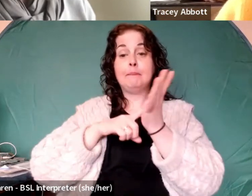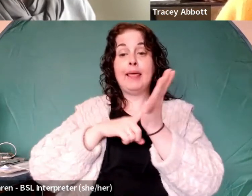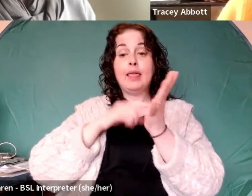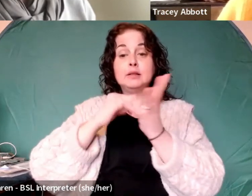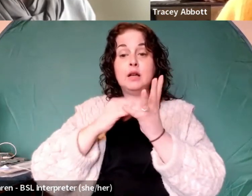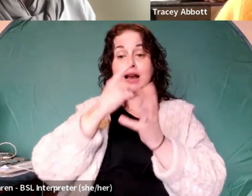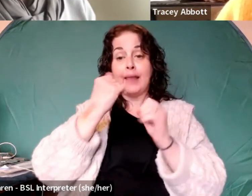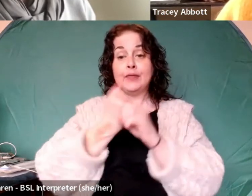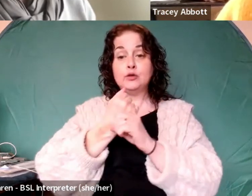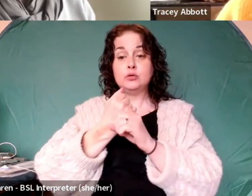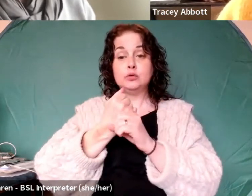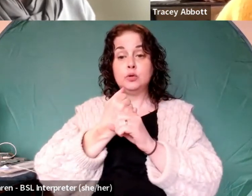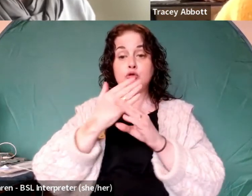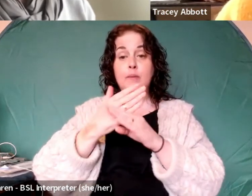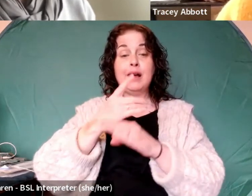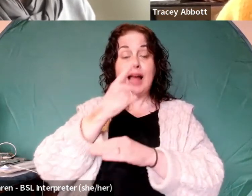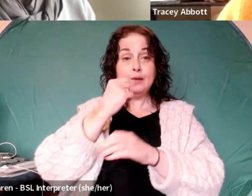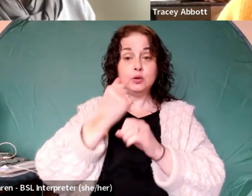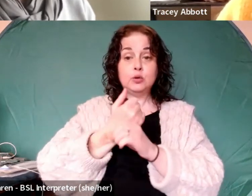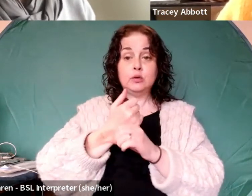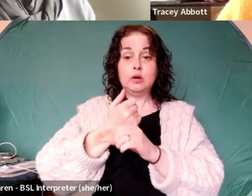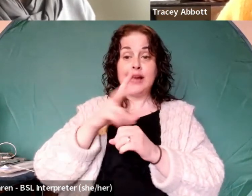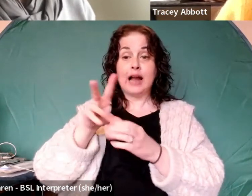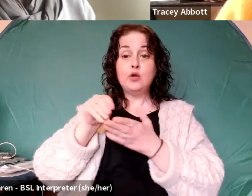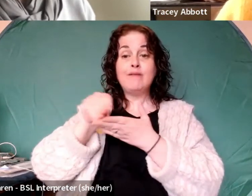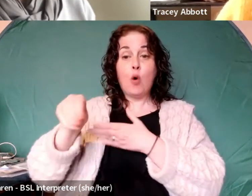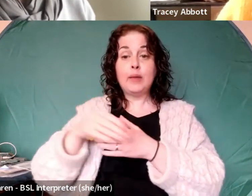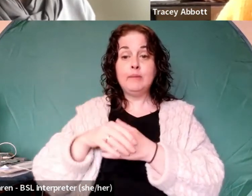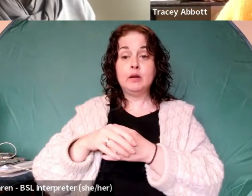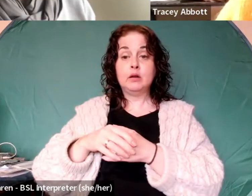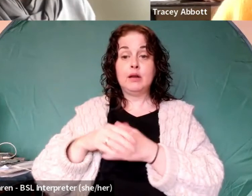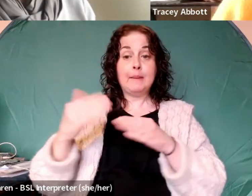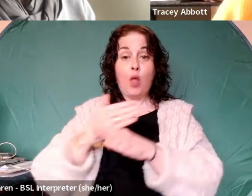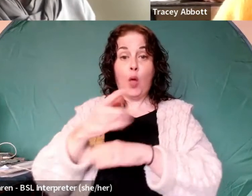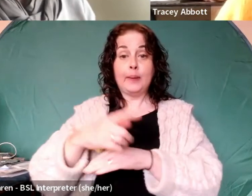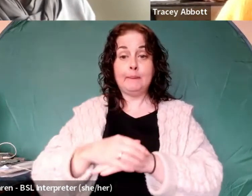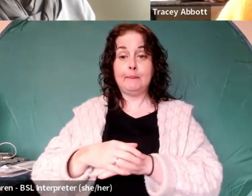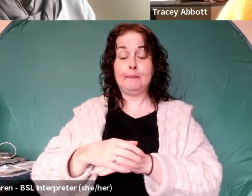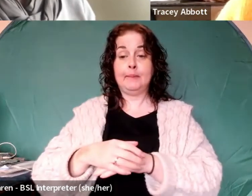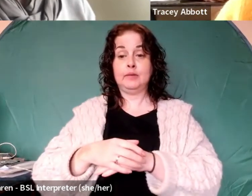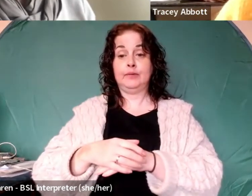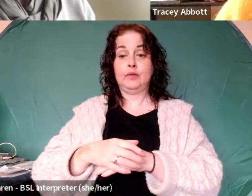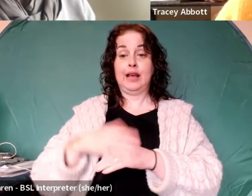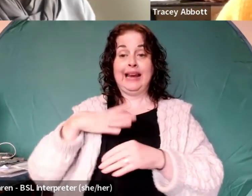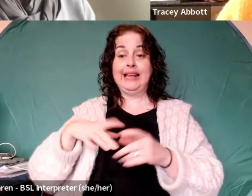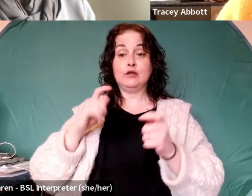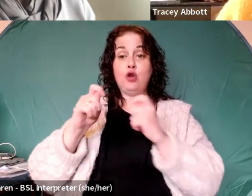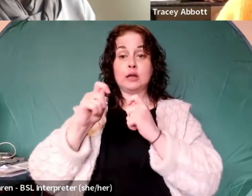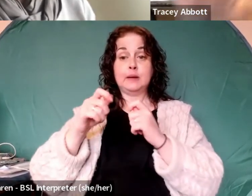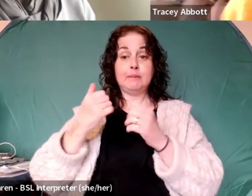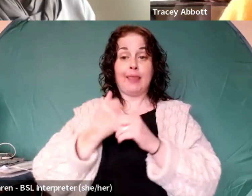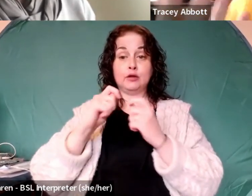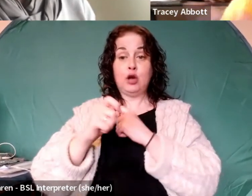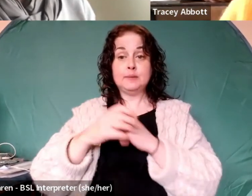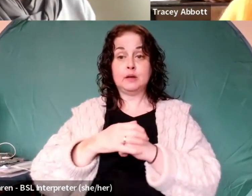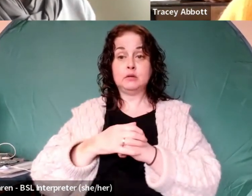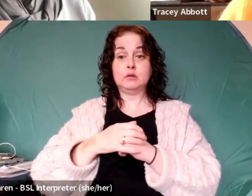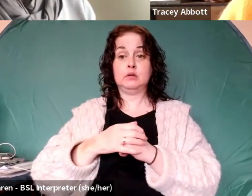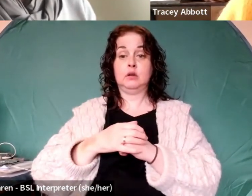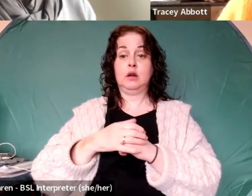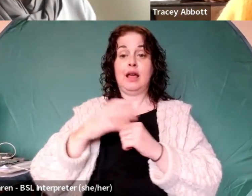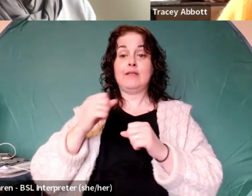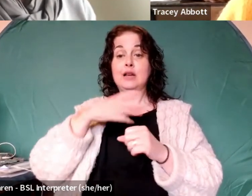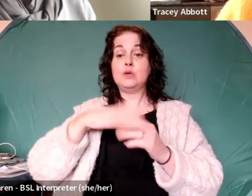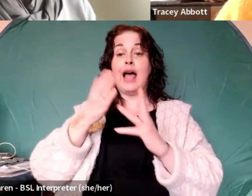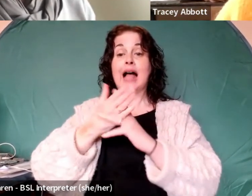they do the job? Can't they do the job? Can you afford them? If you can, employ them. If they need the adjustments, make the adjustments. Either use access to